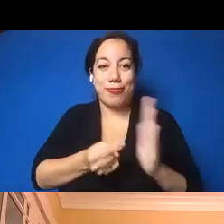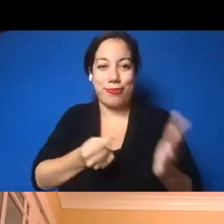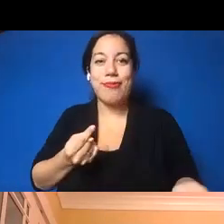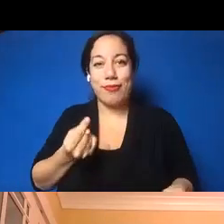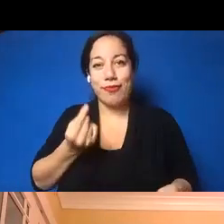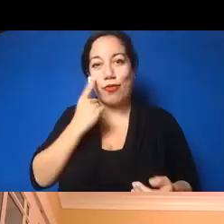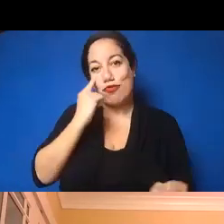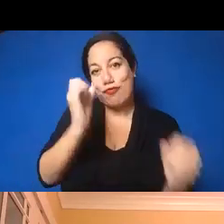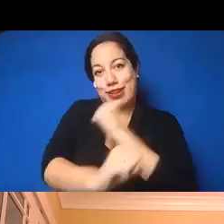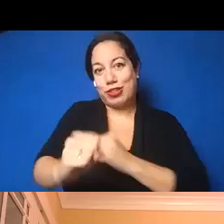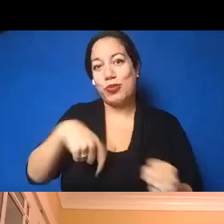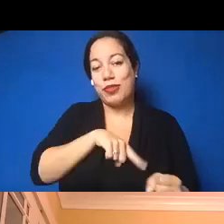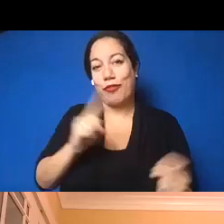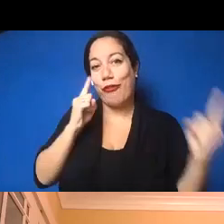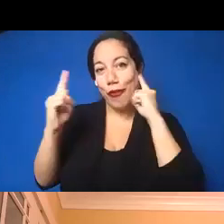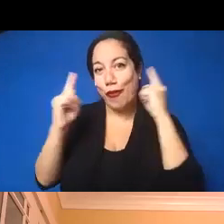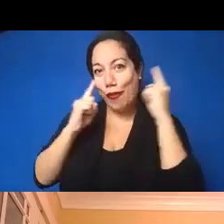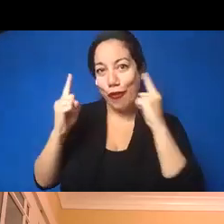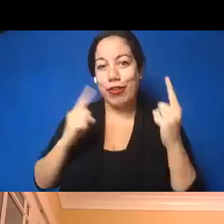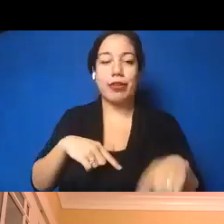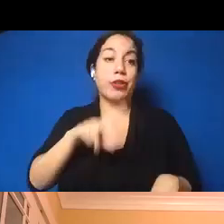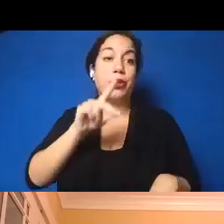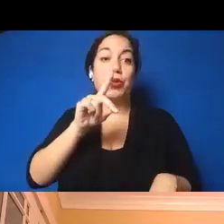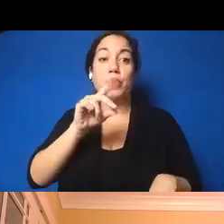strategies. We've heard about doulas